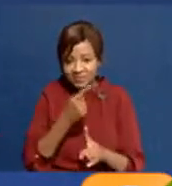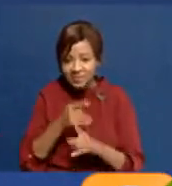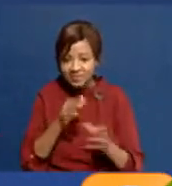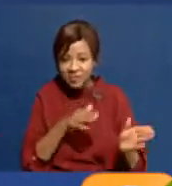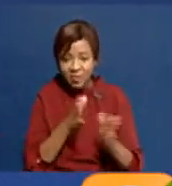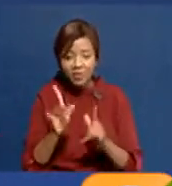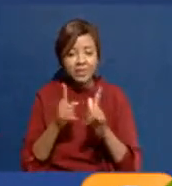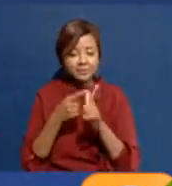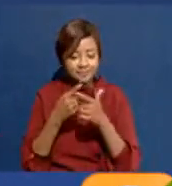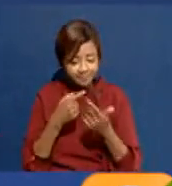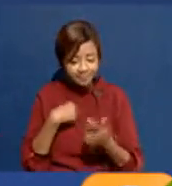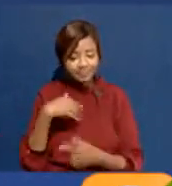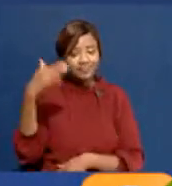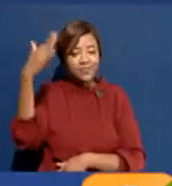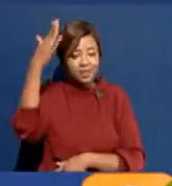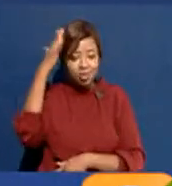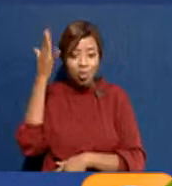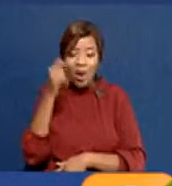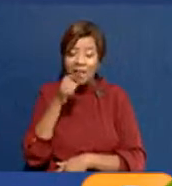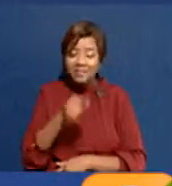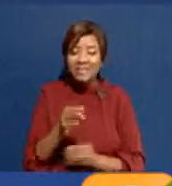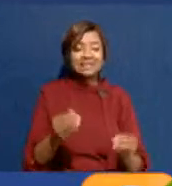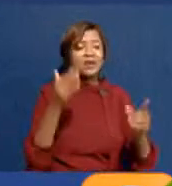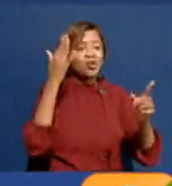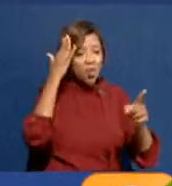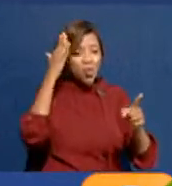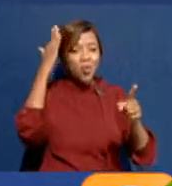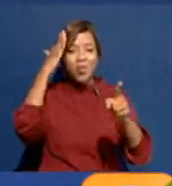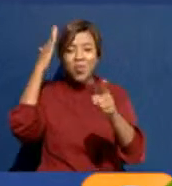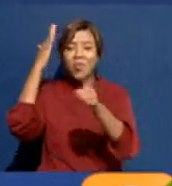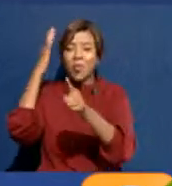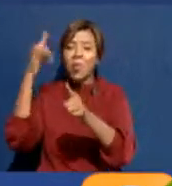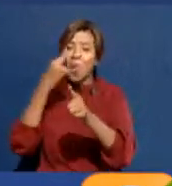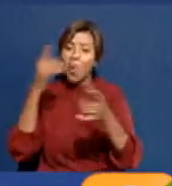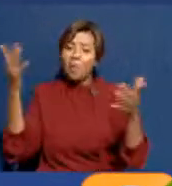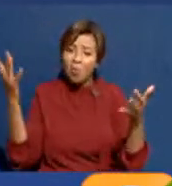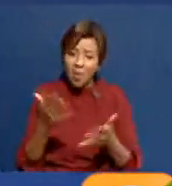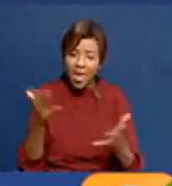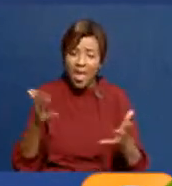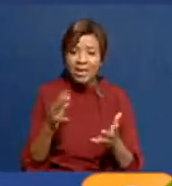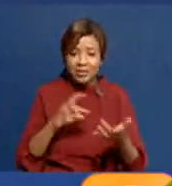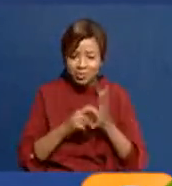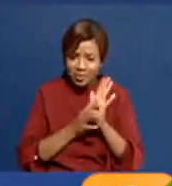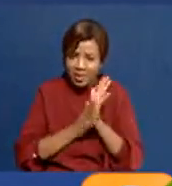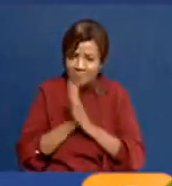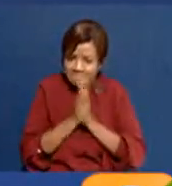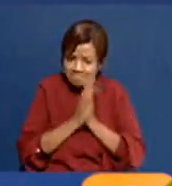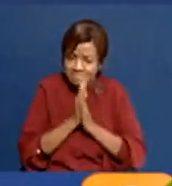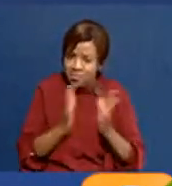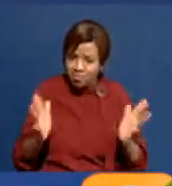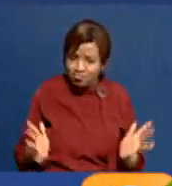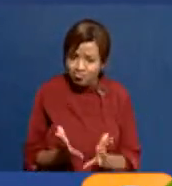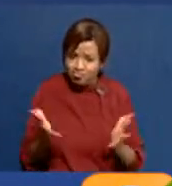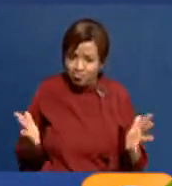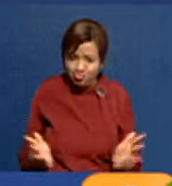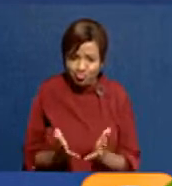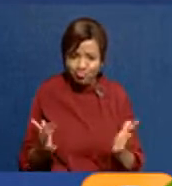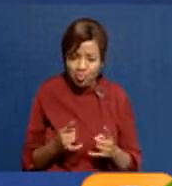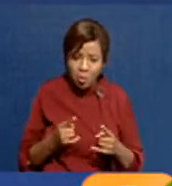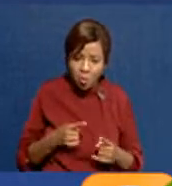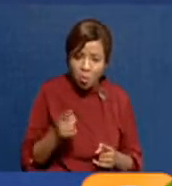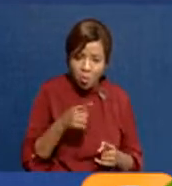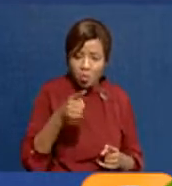sure the commitment, and because they see these people on a daily basis, they'll have the passion to ensure that whatever is required is